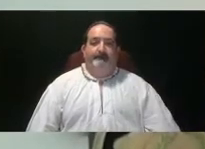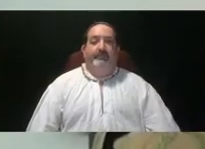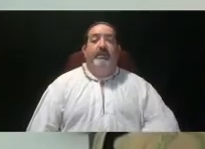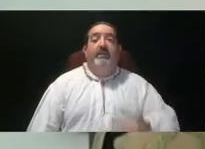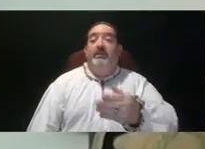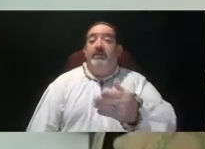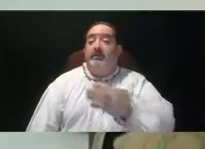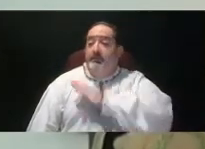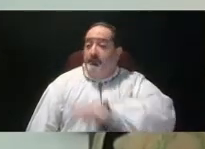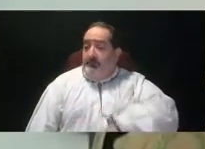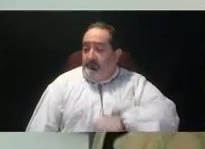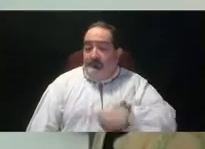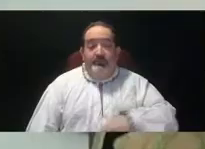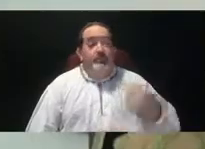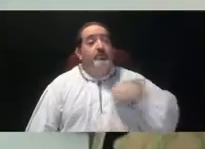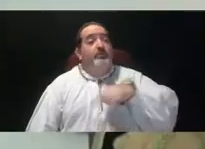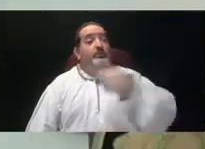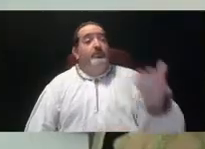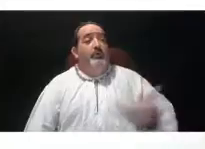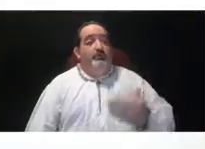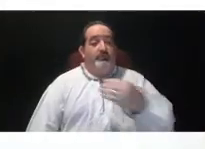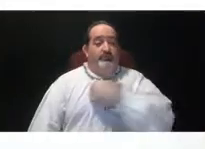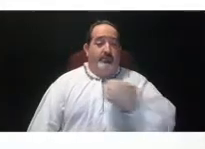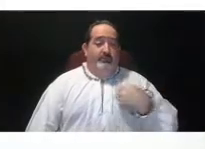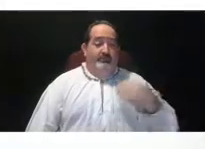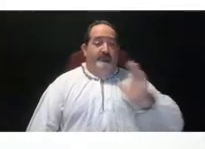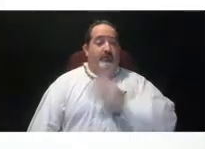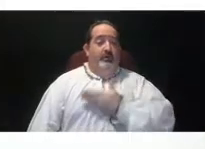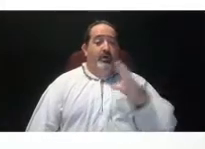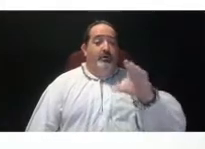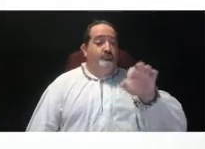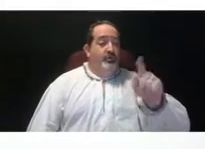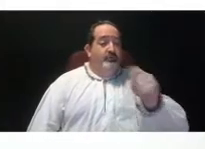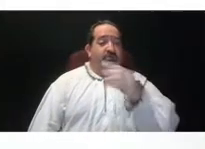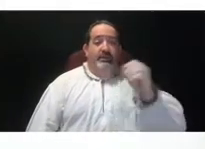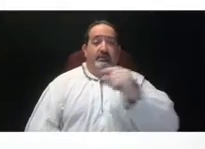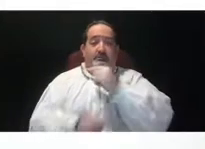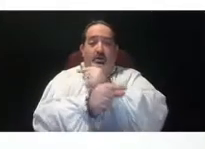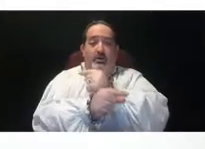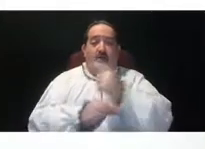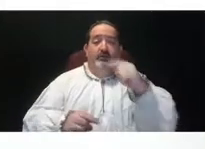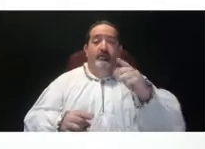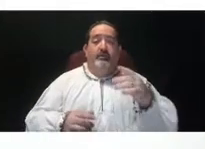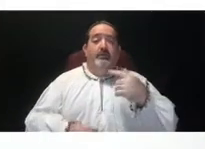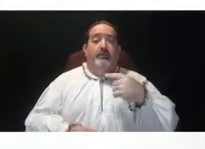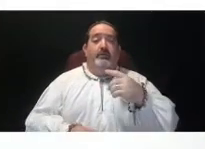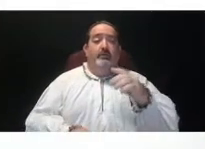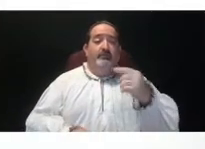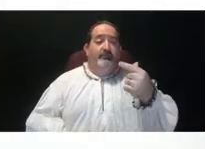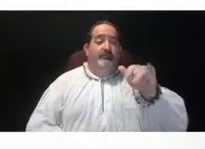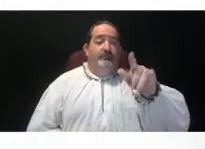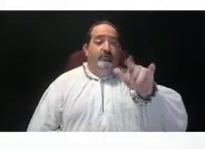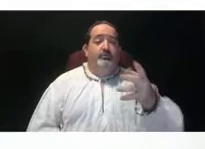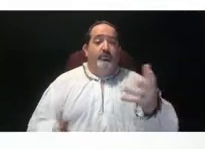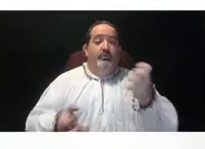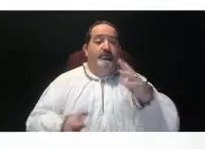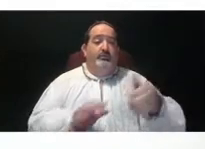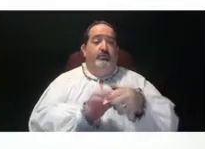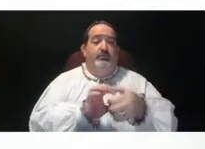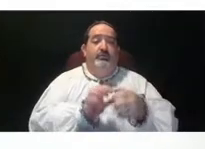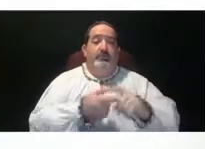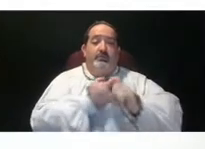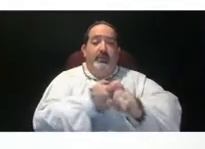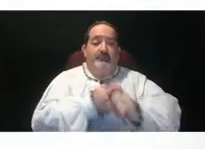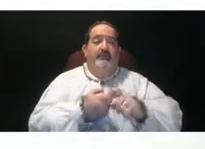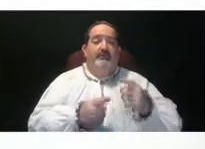Excellencies, We welcome you as members of our court and guard of Gyldenholt, for we do so desire your companionship from